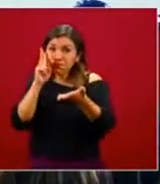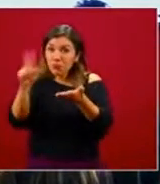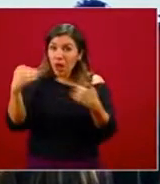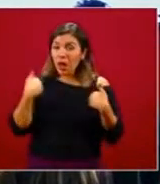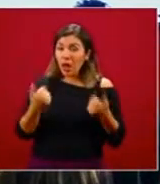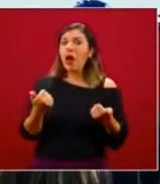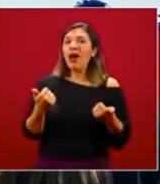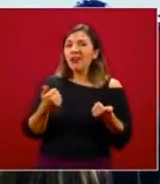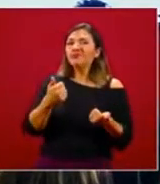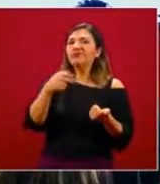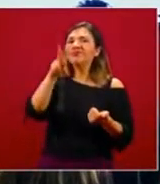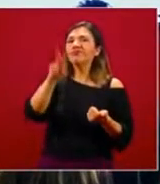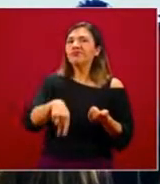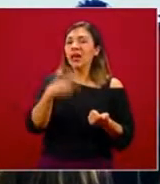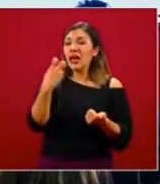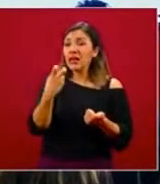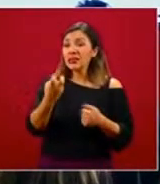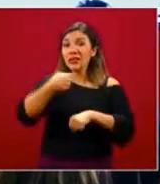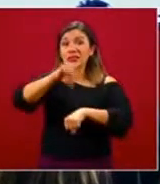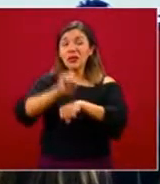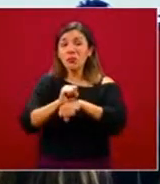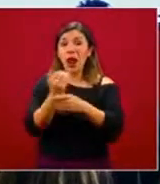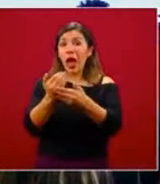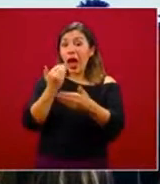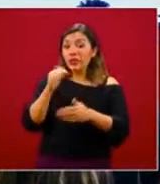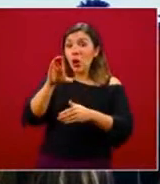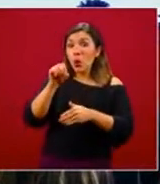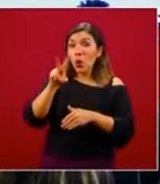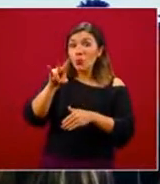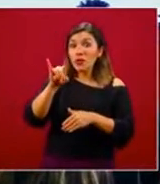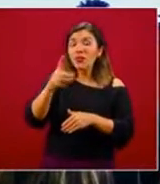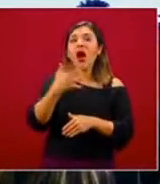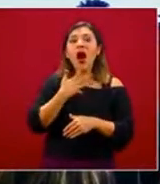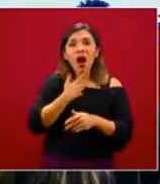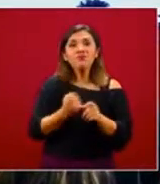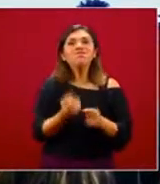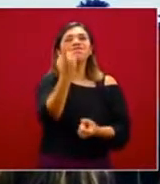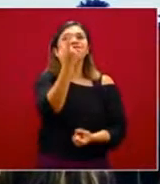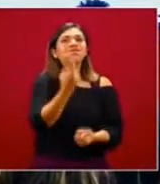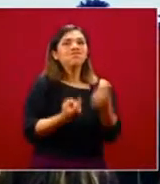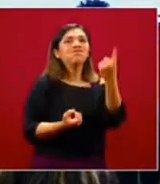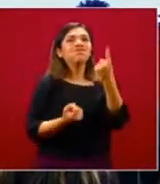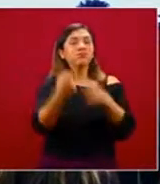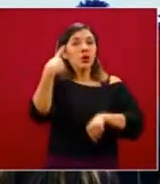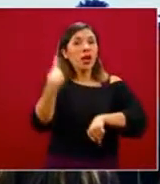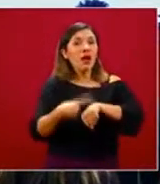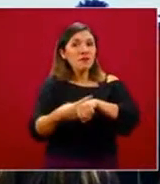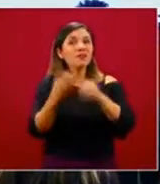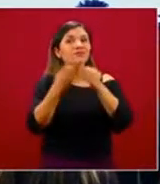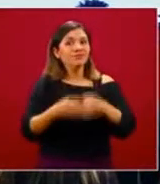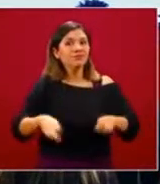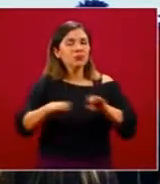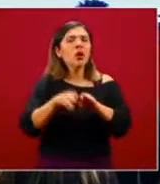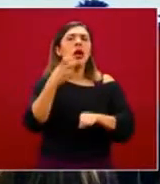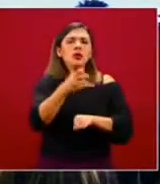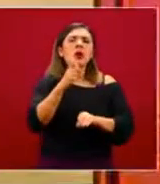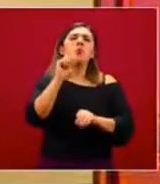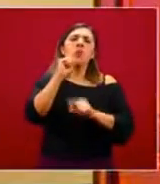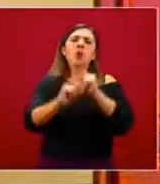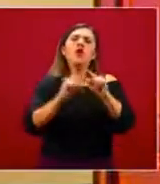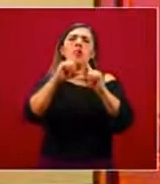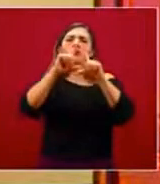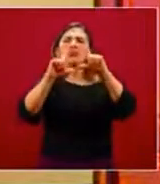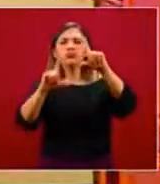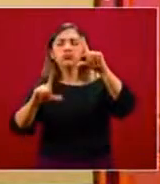Veracruz podemos or ver que sí, en Tabasco. efecto, en estas semanas antes de COVID We can see how in teníamos these unos brotes weeks before importantes que estaban, COVID, pero que han we ido have some bajando y lo que important